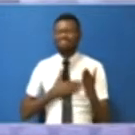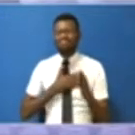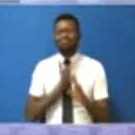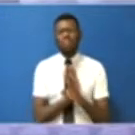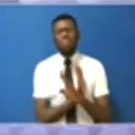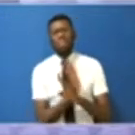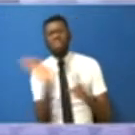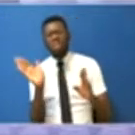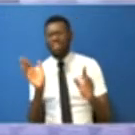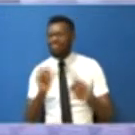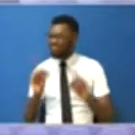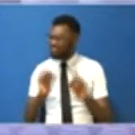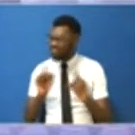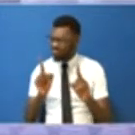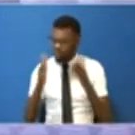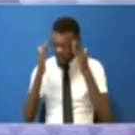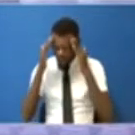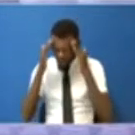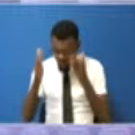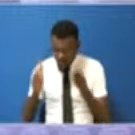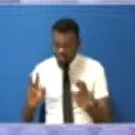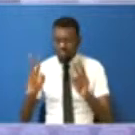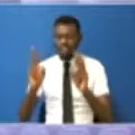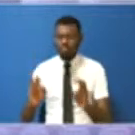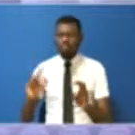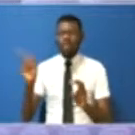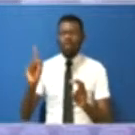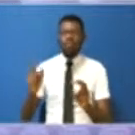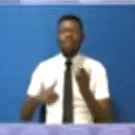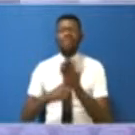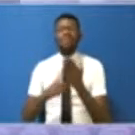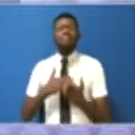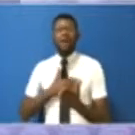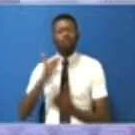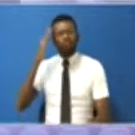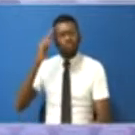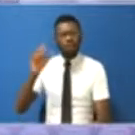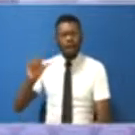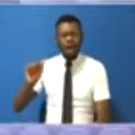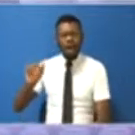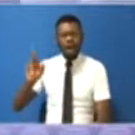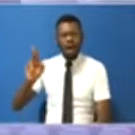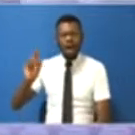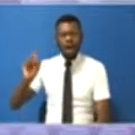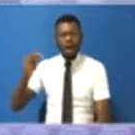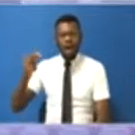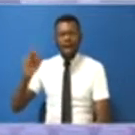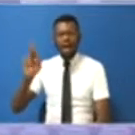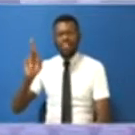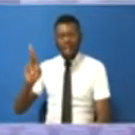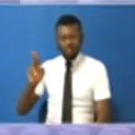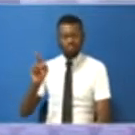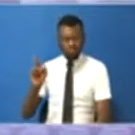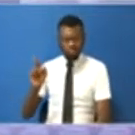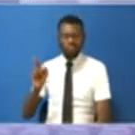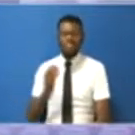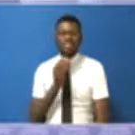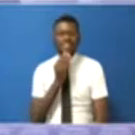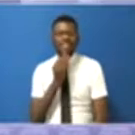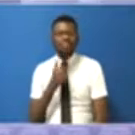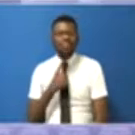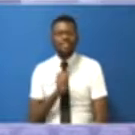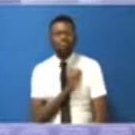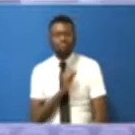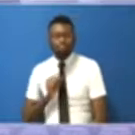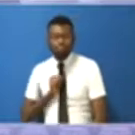instead of trivializing this debate as to what my name is honestly my name is arthur johnson i am the senator of nairobi and